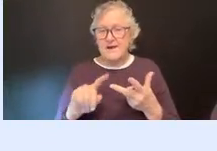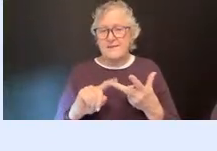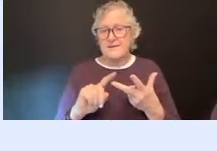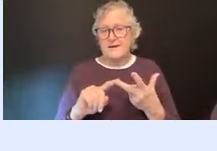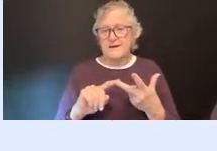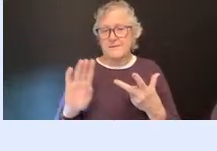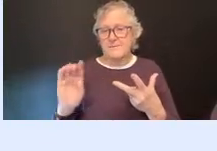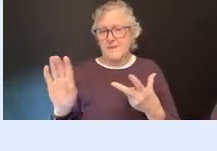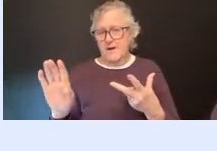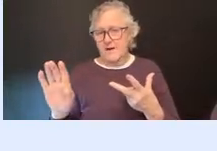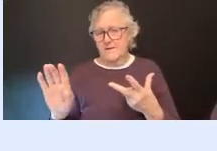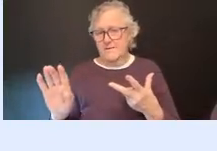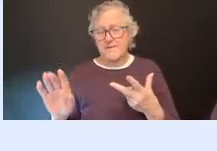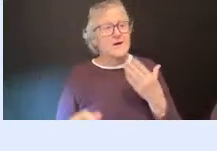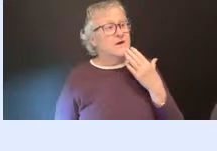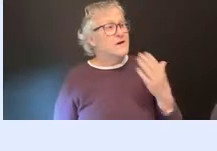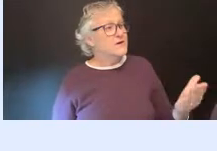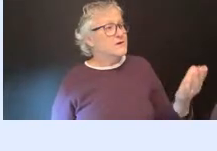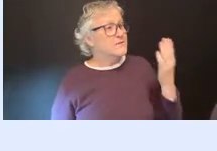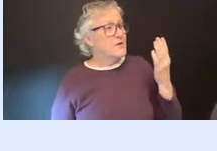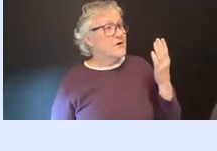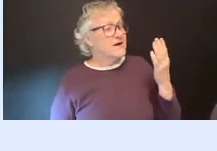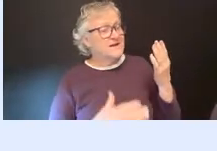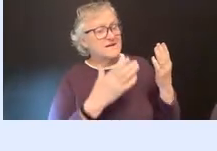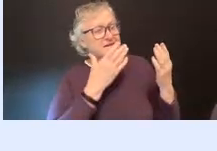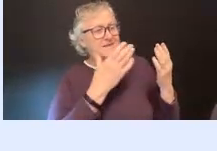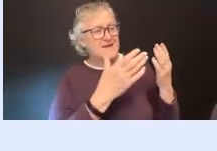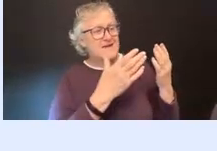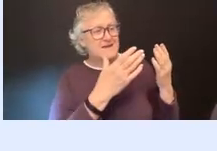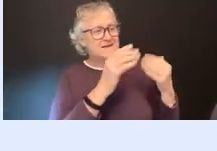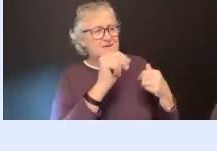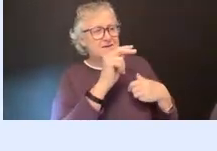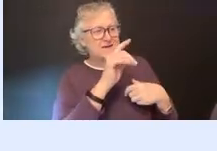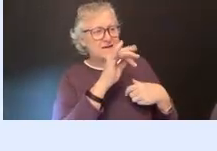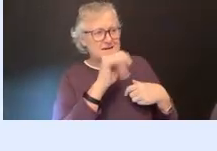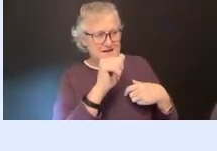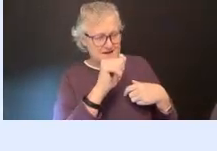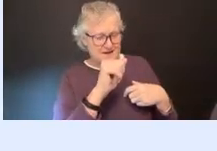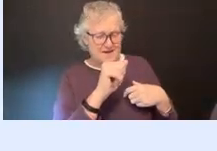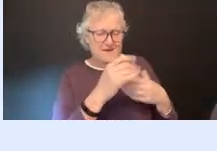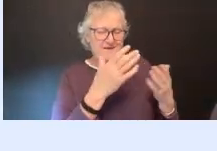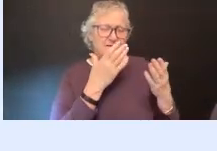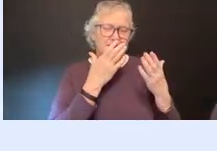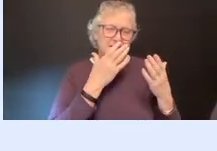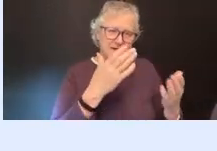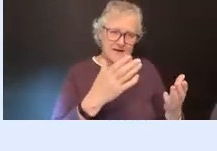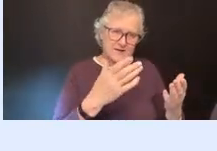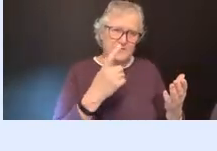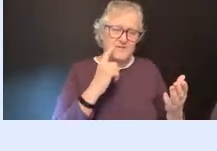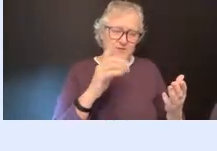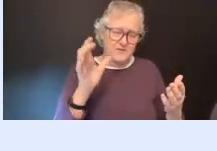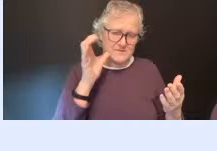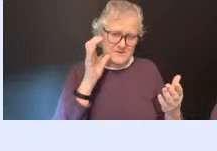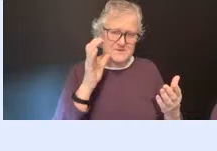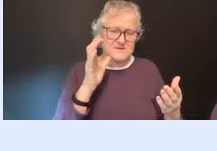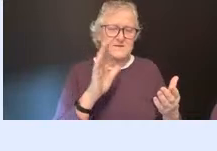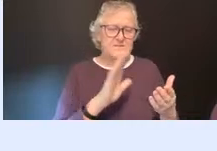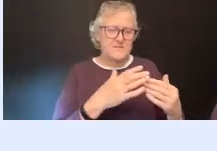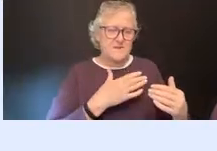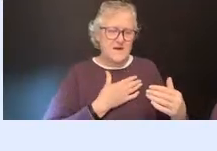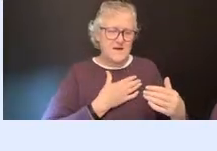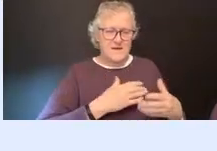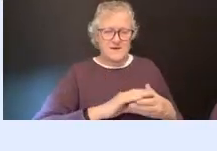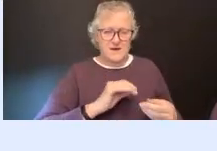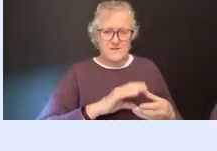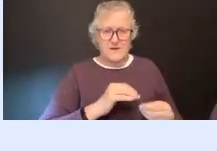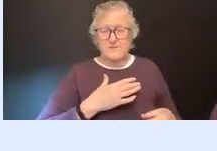Good morning. Thank you, Anita, and thank you, esteemed members of the committee, for hearing my testimony. My name is Sarah Iannarone, and I am Executive Director of the